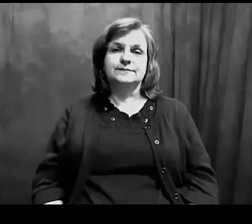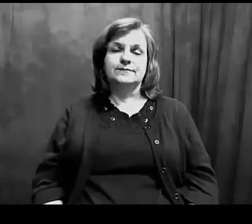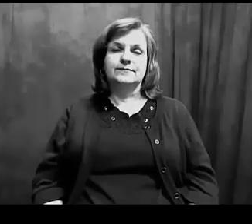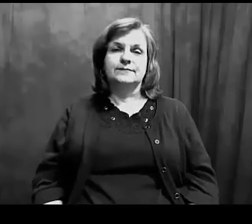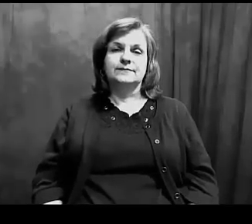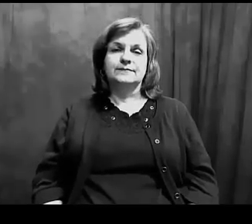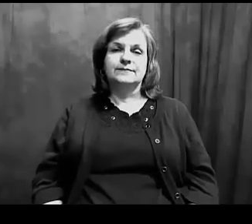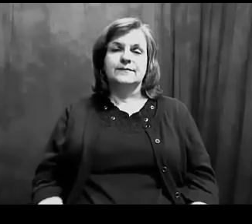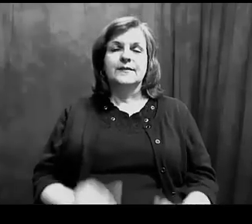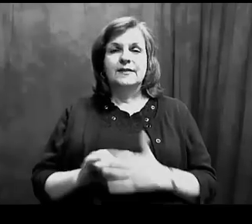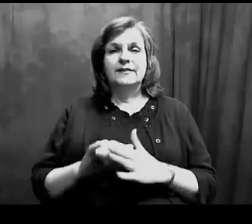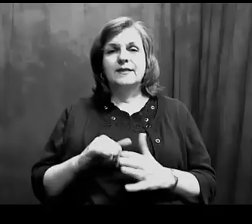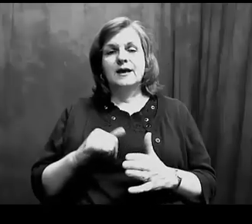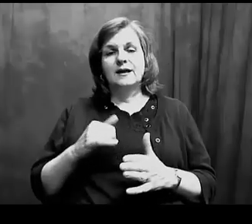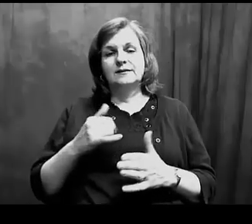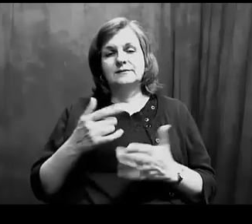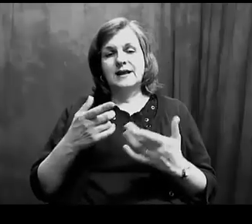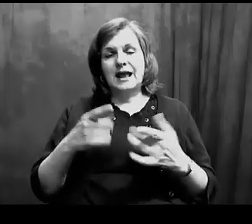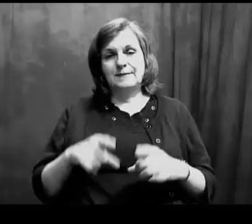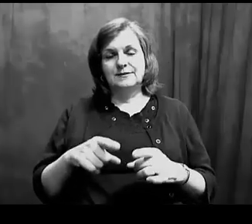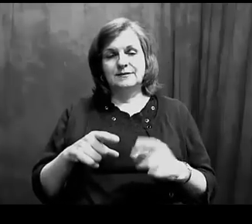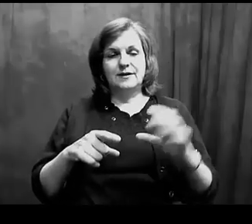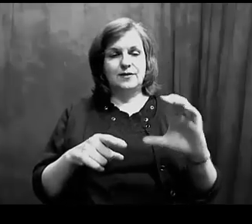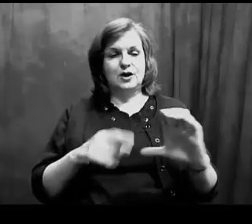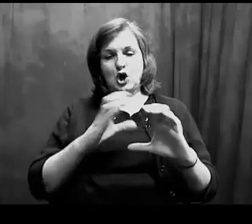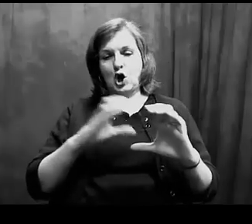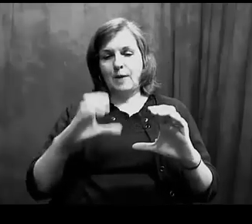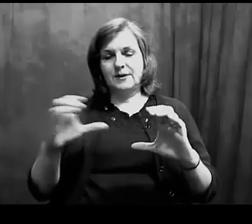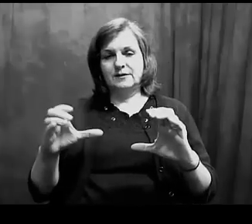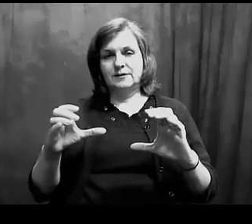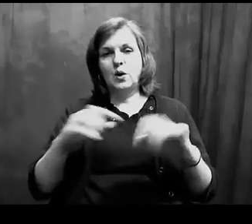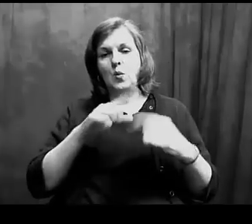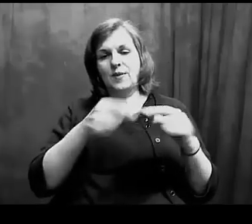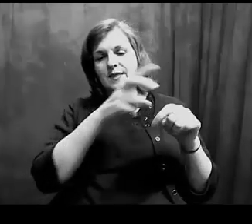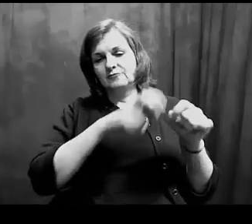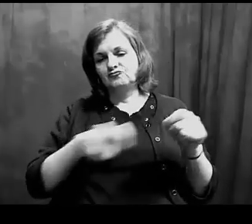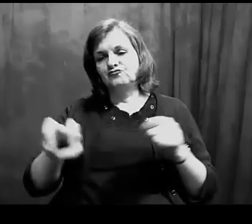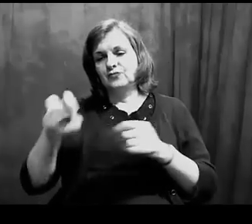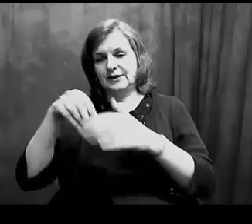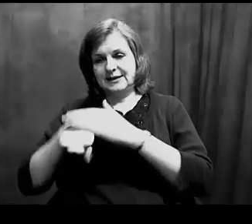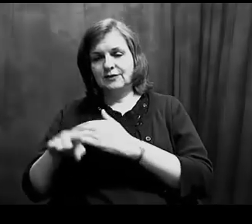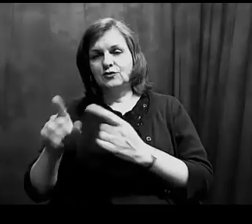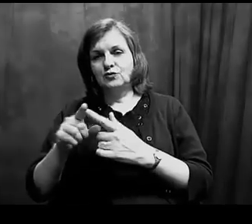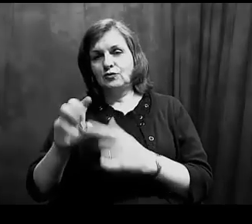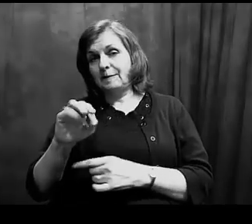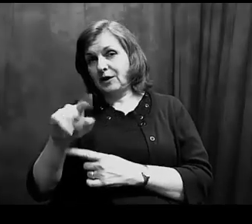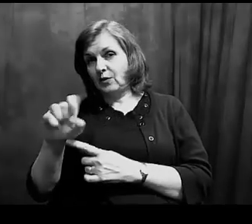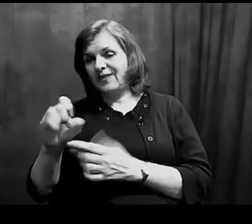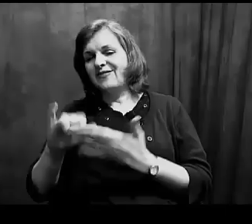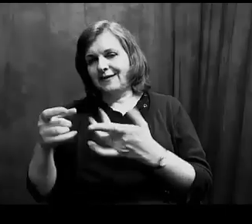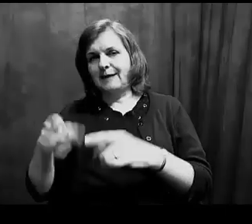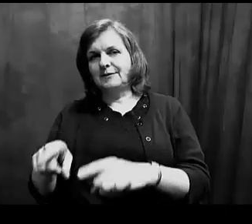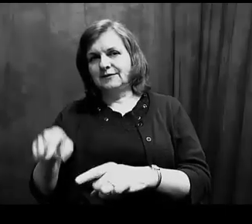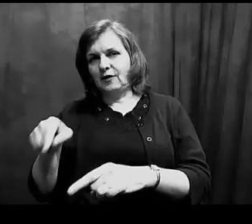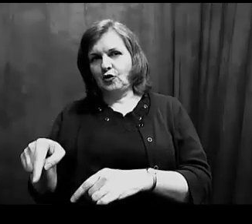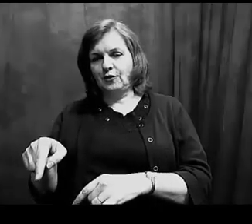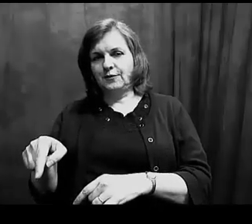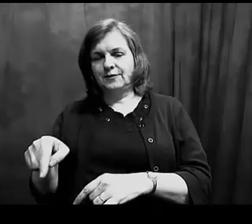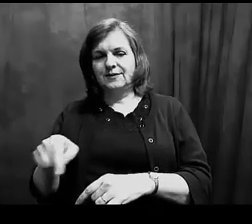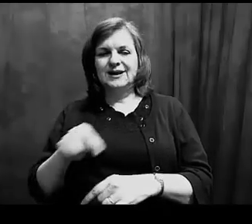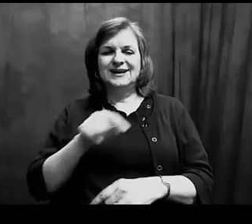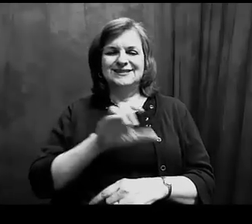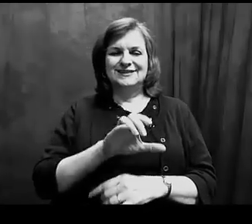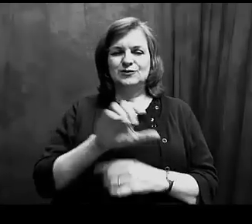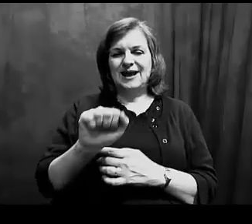And this actually occurs as the carbon molecules are moving into the mitochondria. So